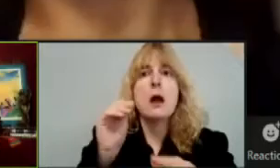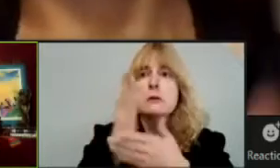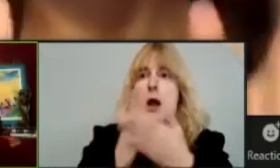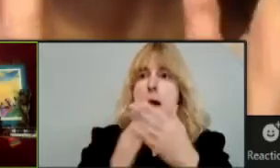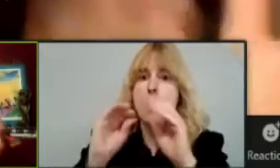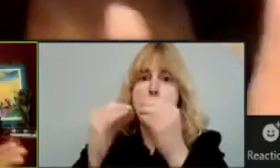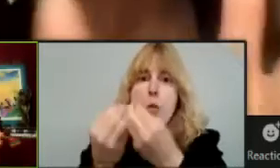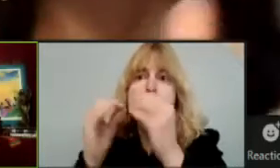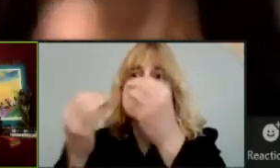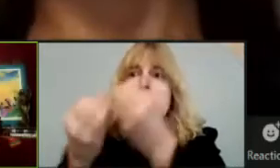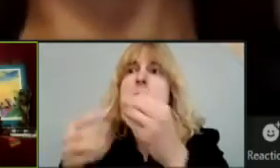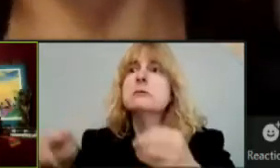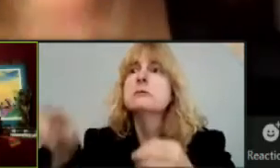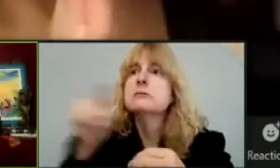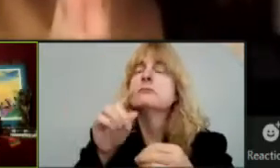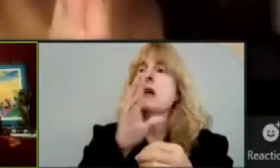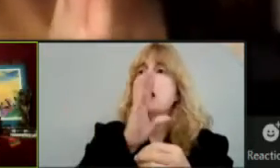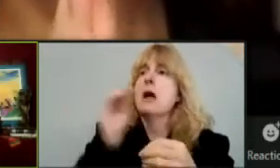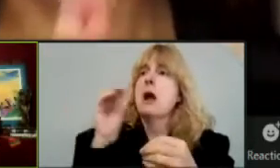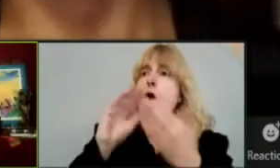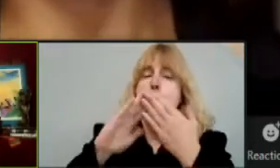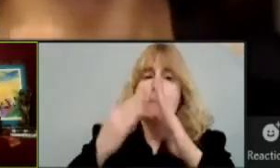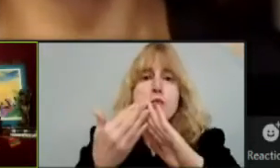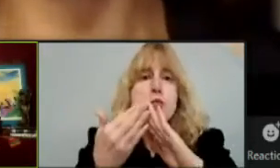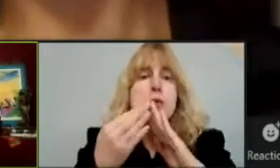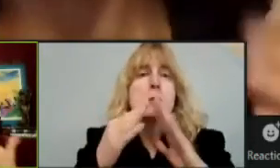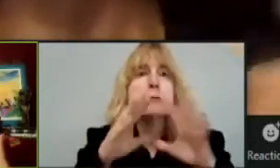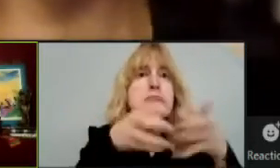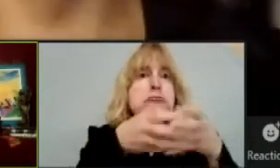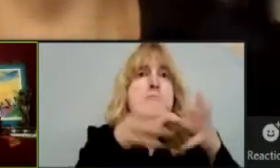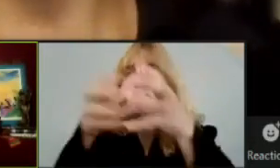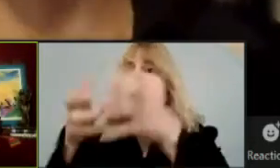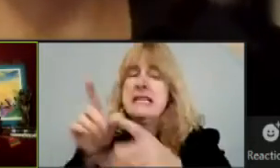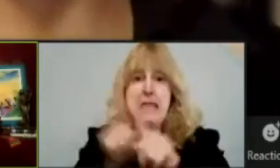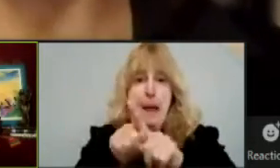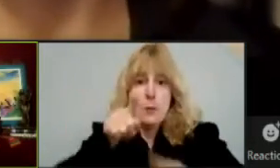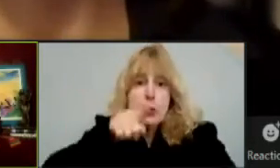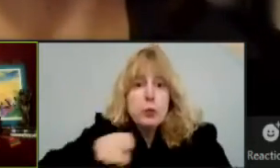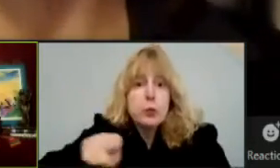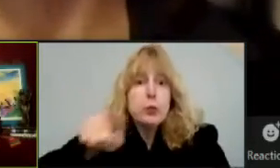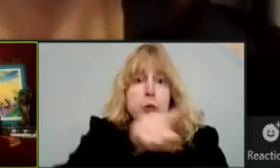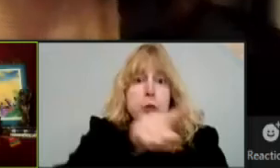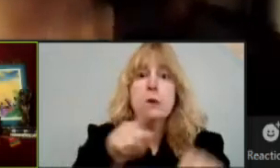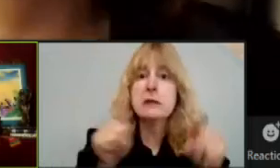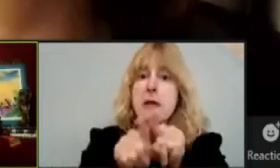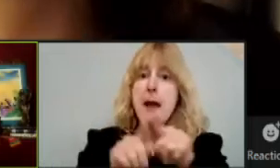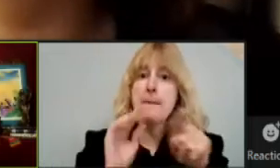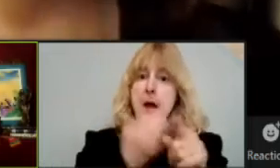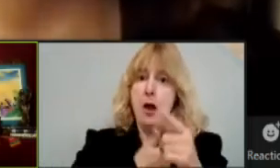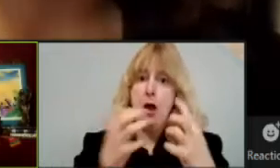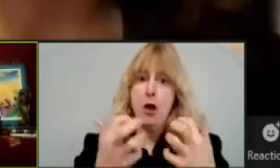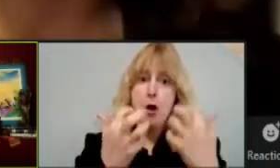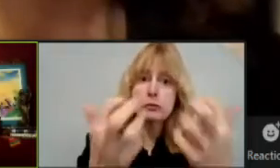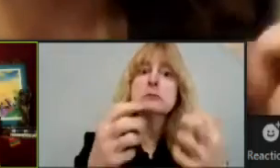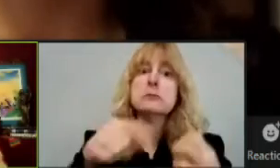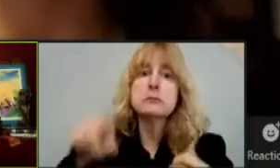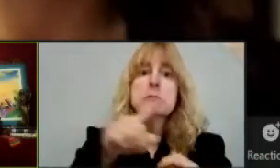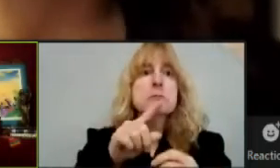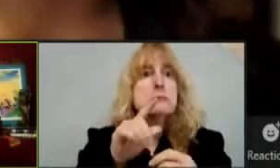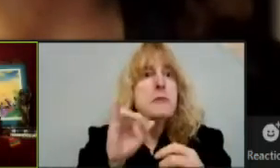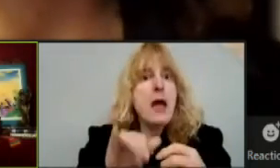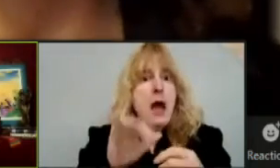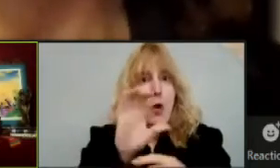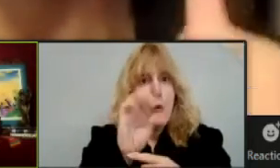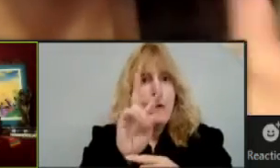community-based organizations, just like many of you that are in our audience, just like our COVID coalition, that worked tirelessly to make